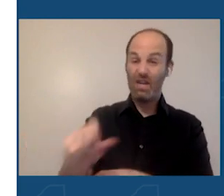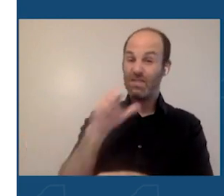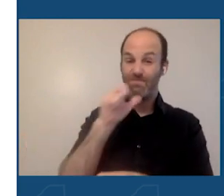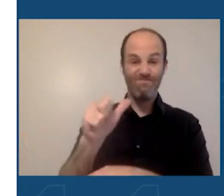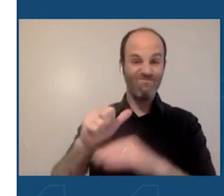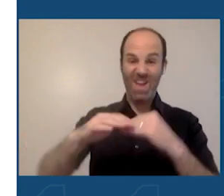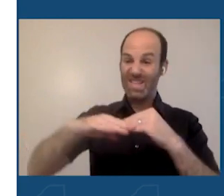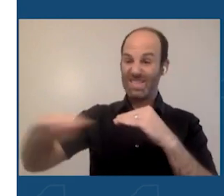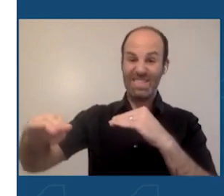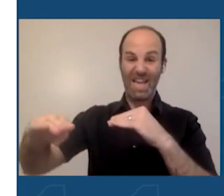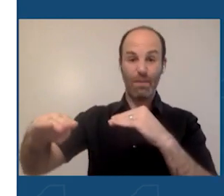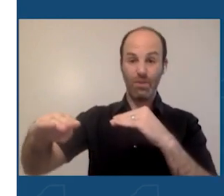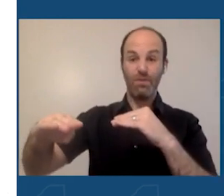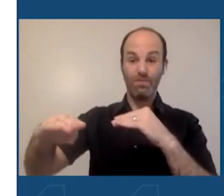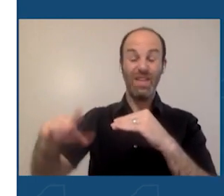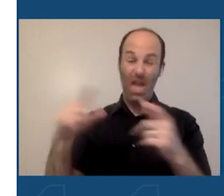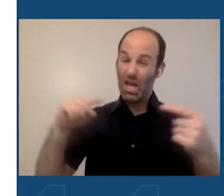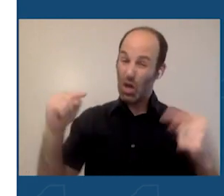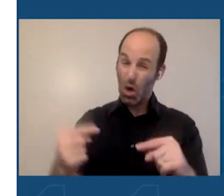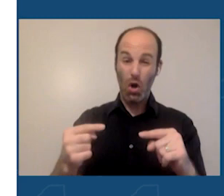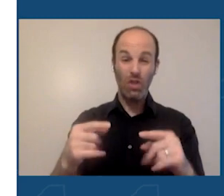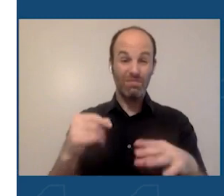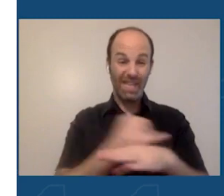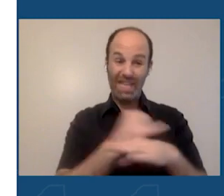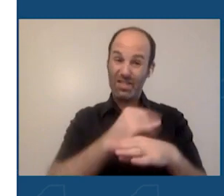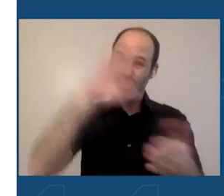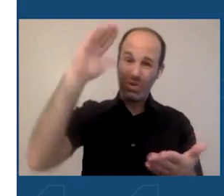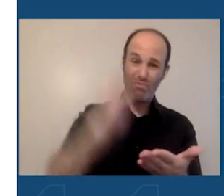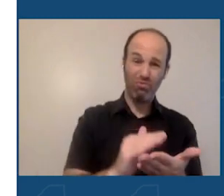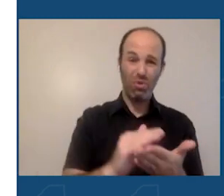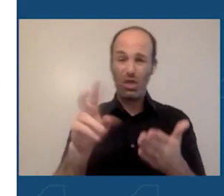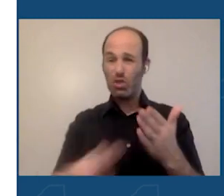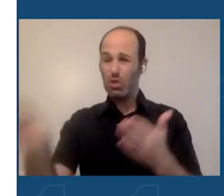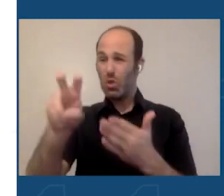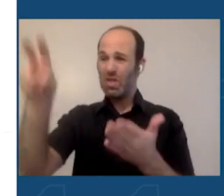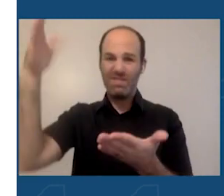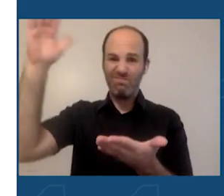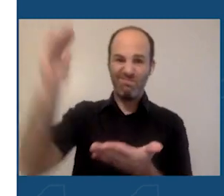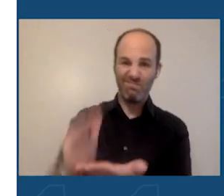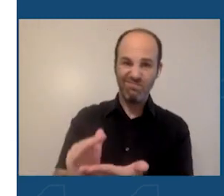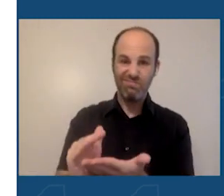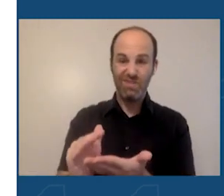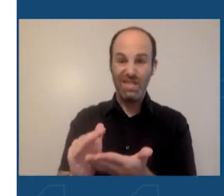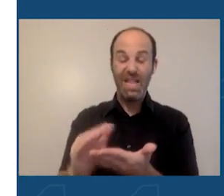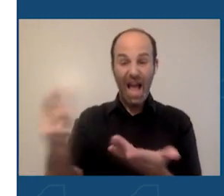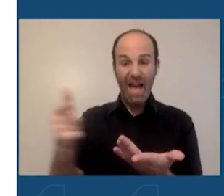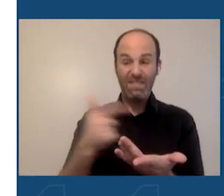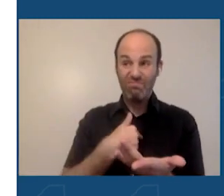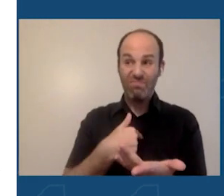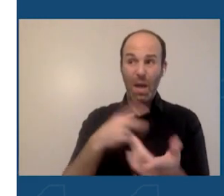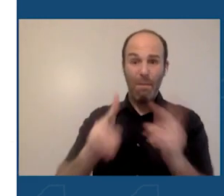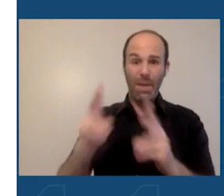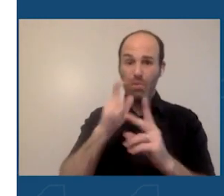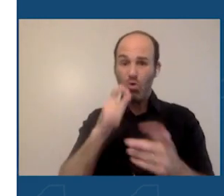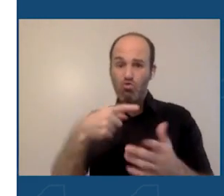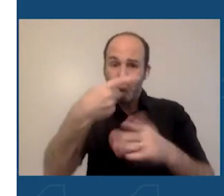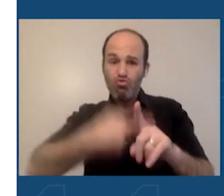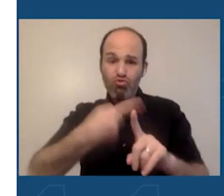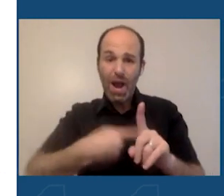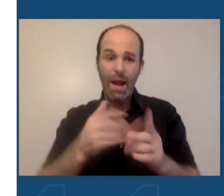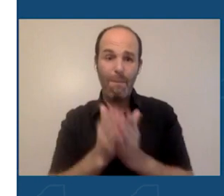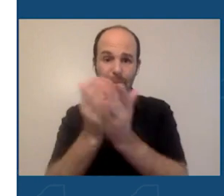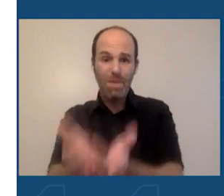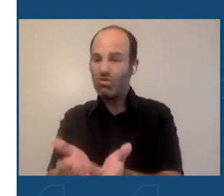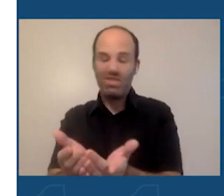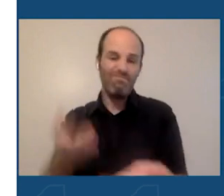It hurt the tourism, and also hurt the people that run all the boats and the rentals and the whole ecosystem around